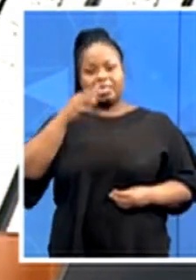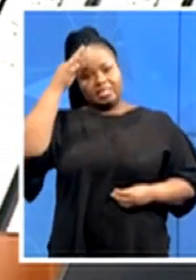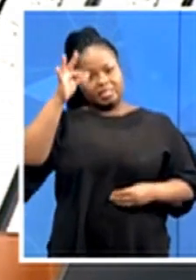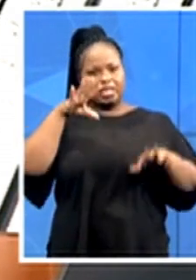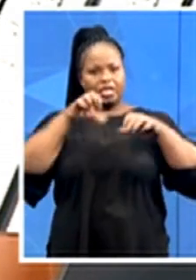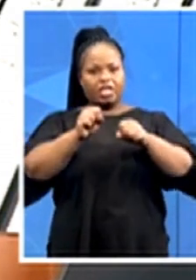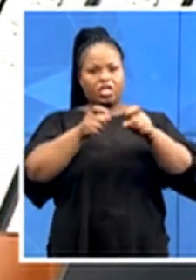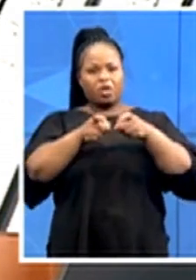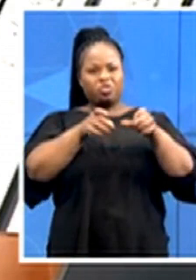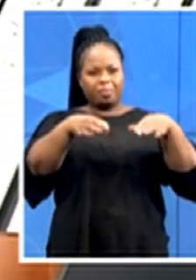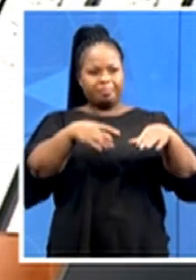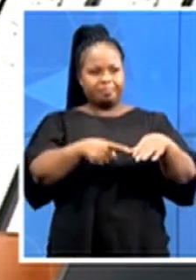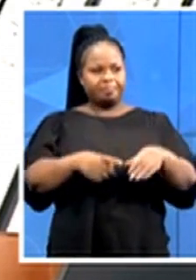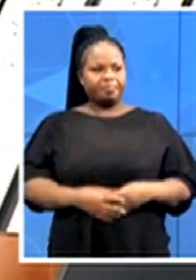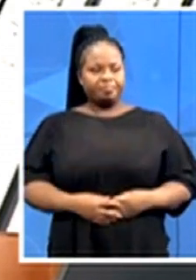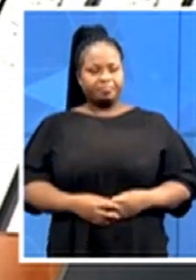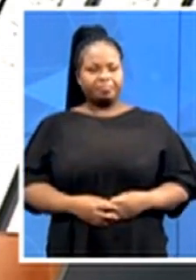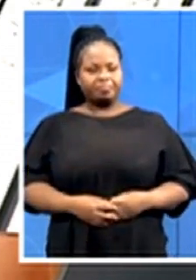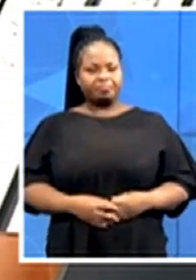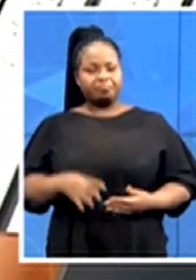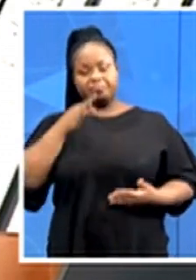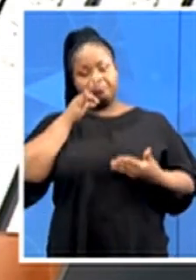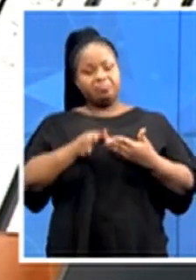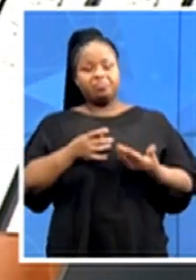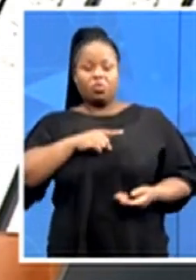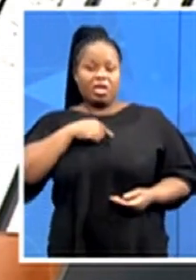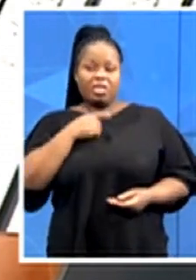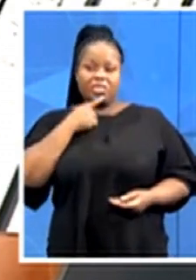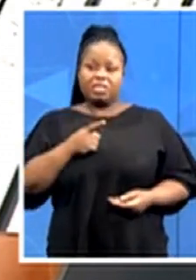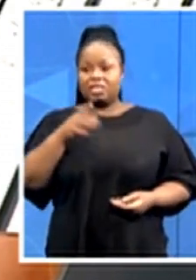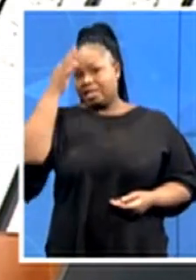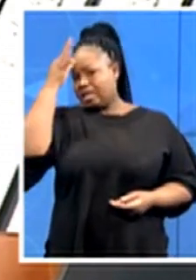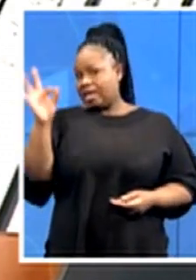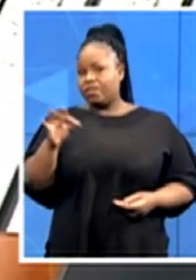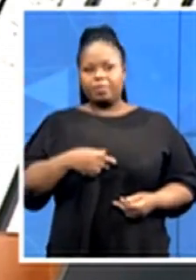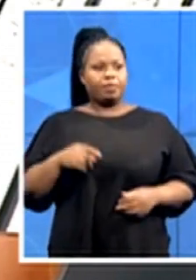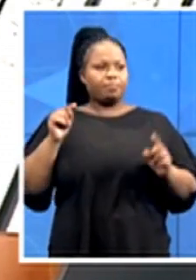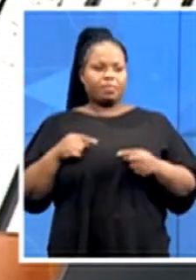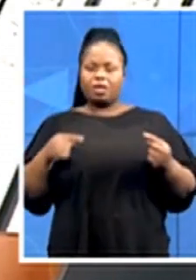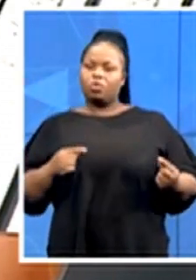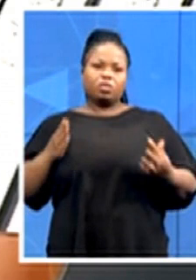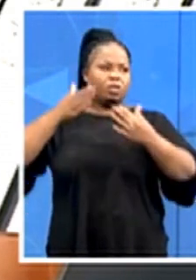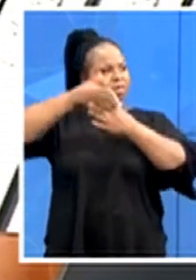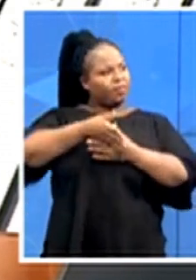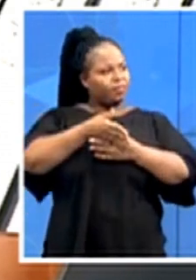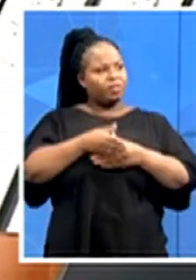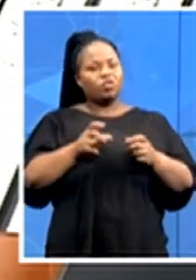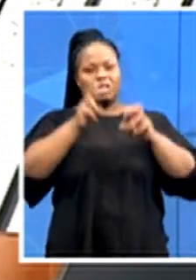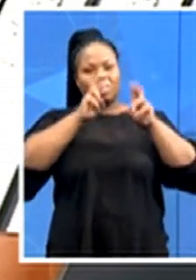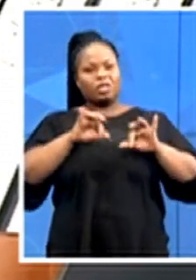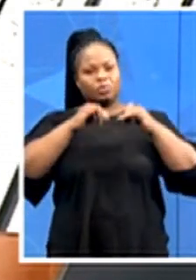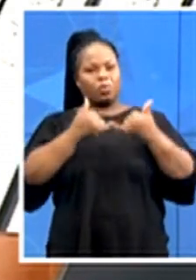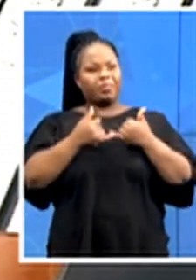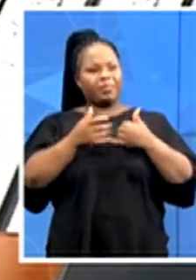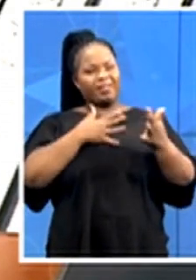The suggestion that government cannot lawfully intervene in ESCOM's affairs, even to avert